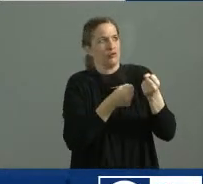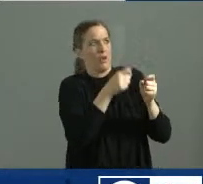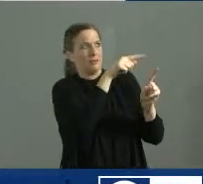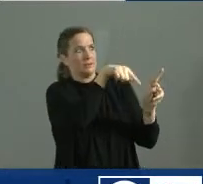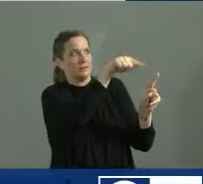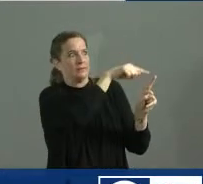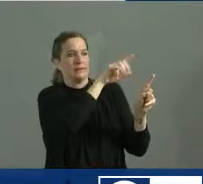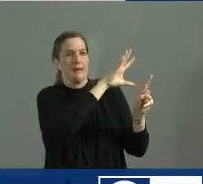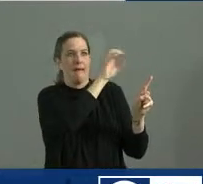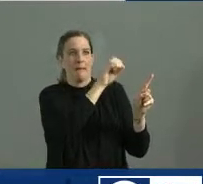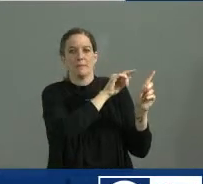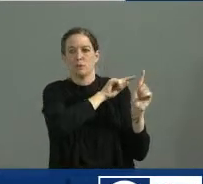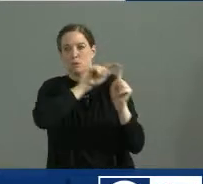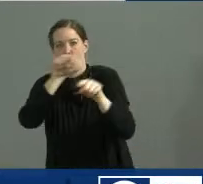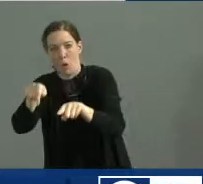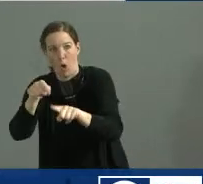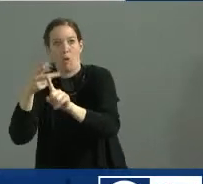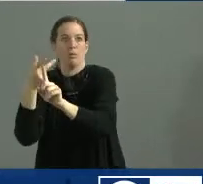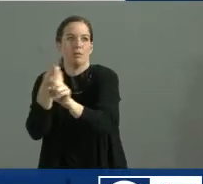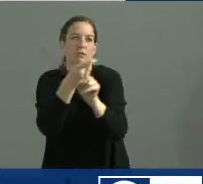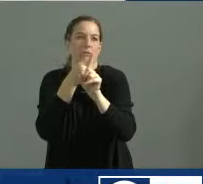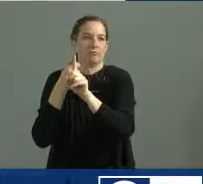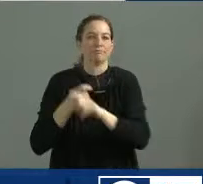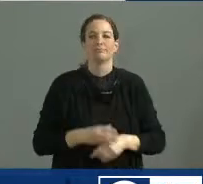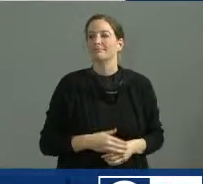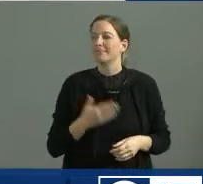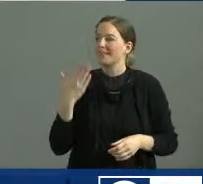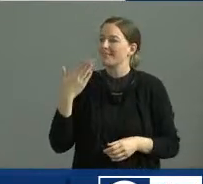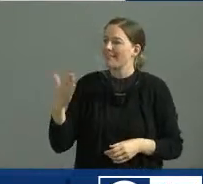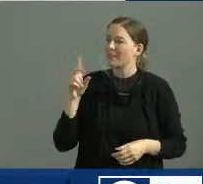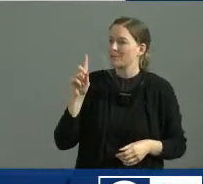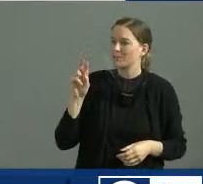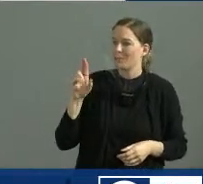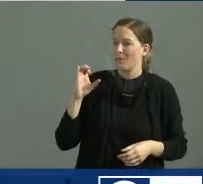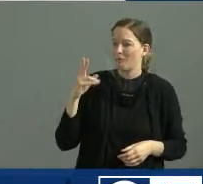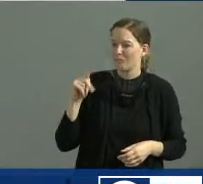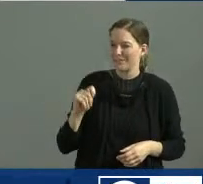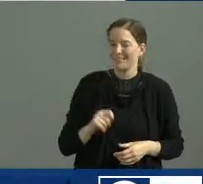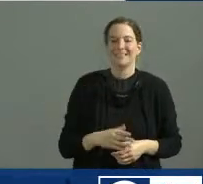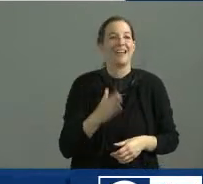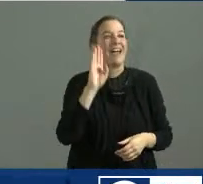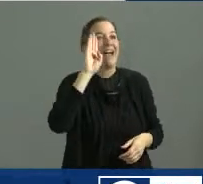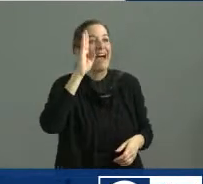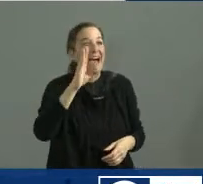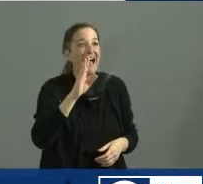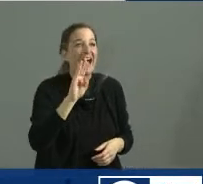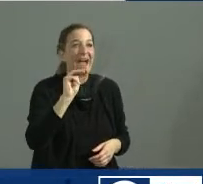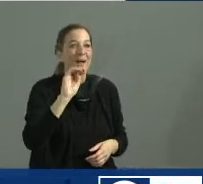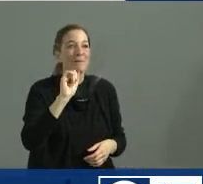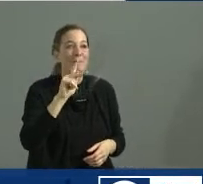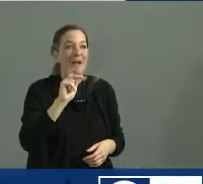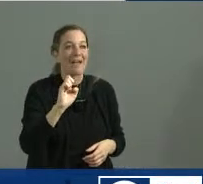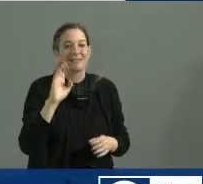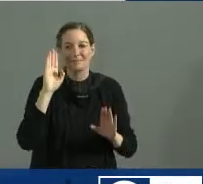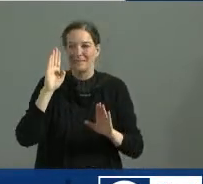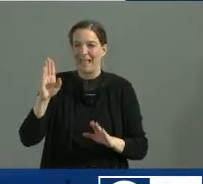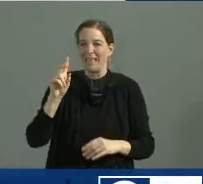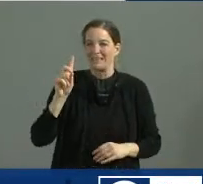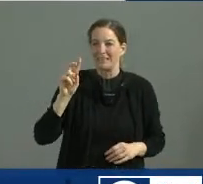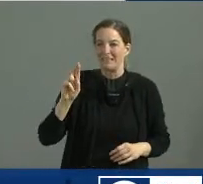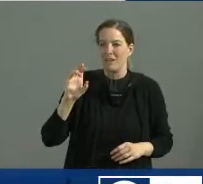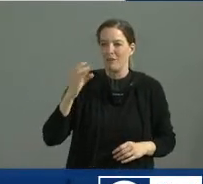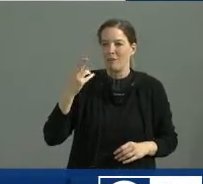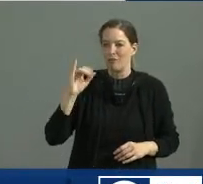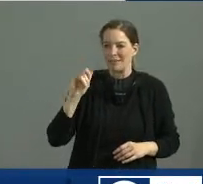you. Next up is Mike Pelton. Hi, Mike. Hi, Dr. Chris. Hope you're doing well. A couple of